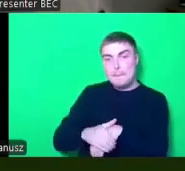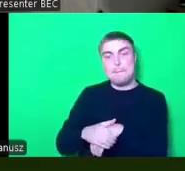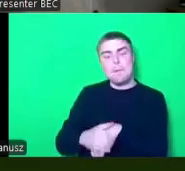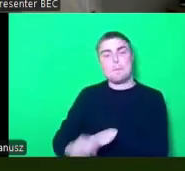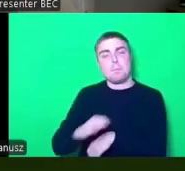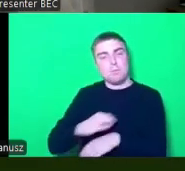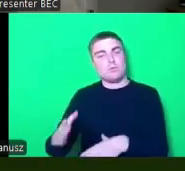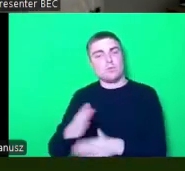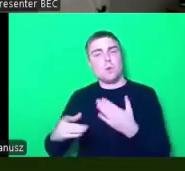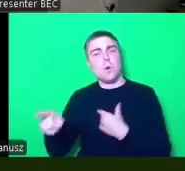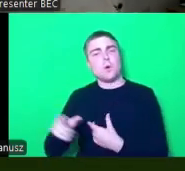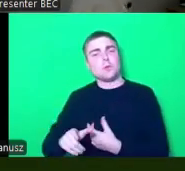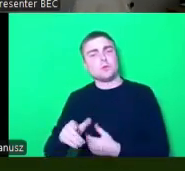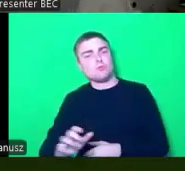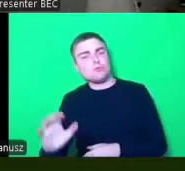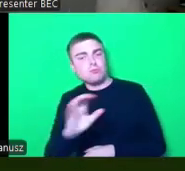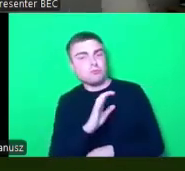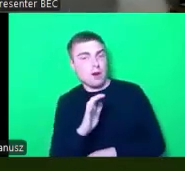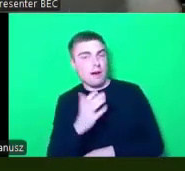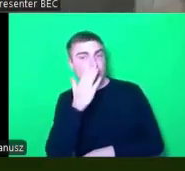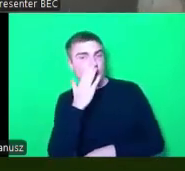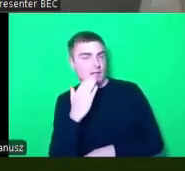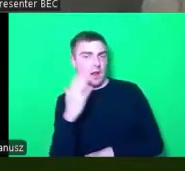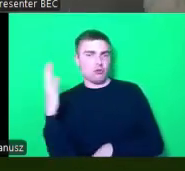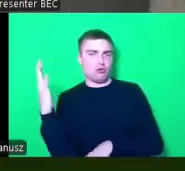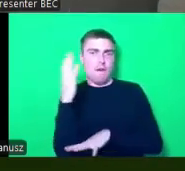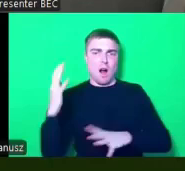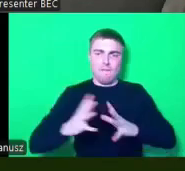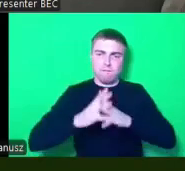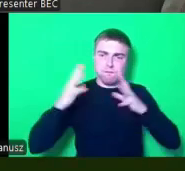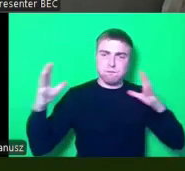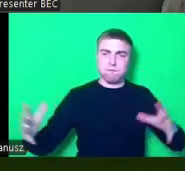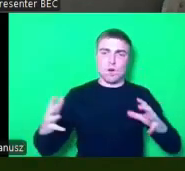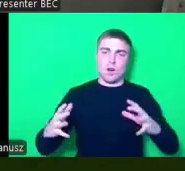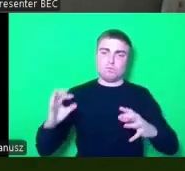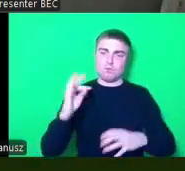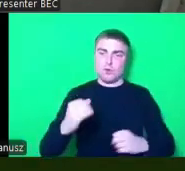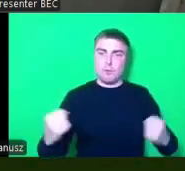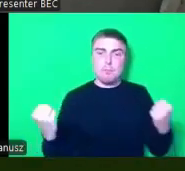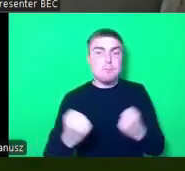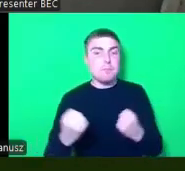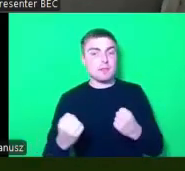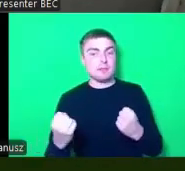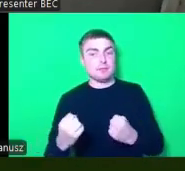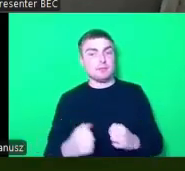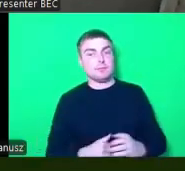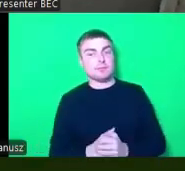power of large trees. They had access to data from consumption